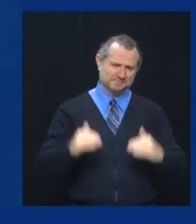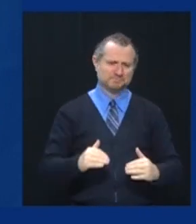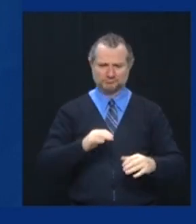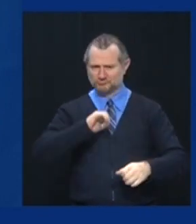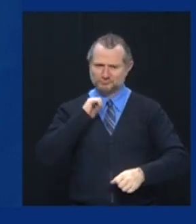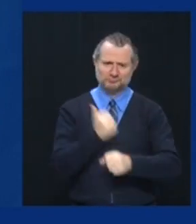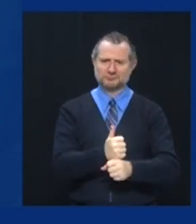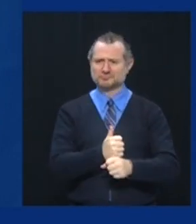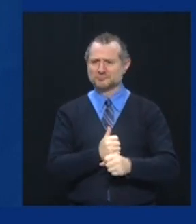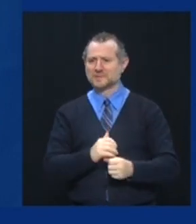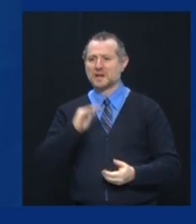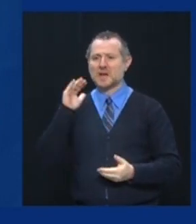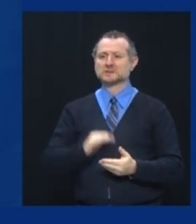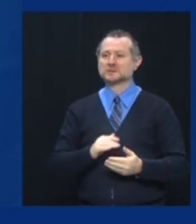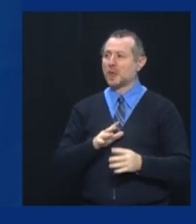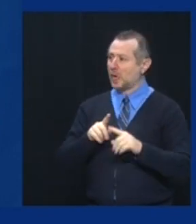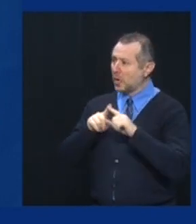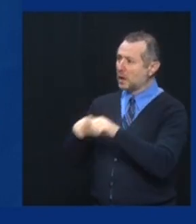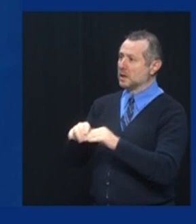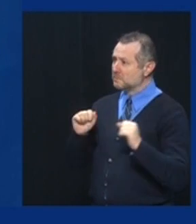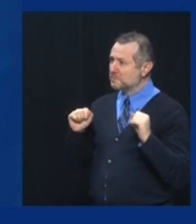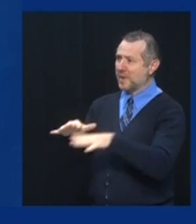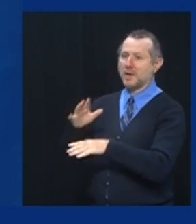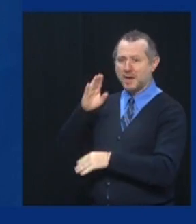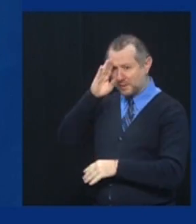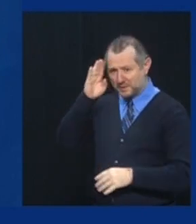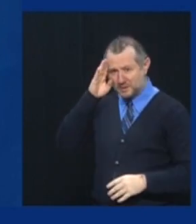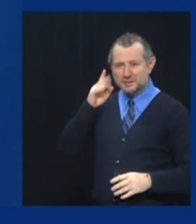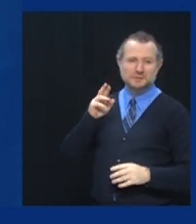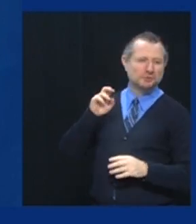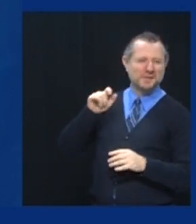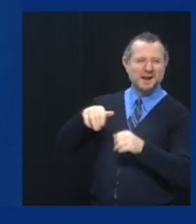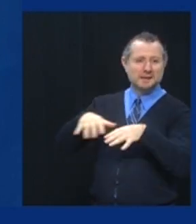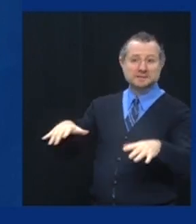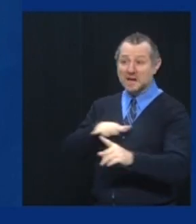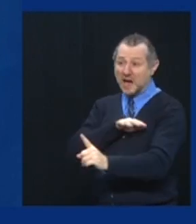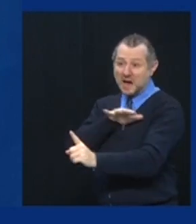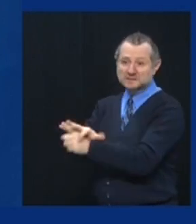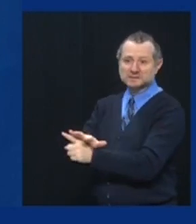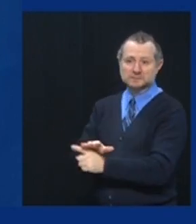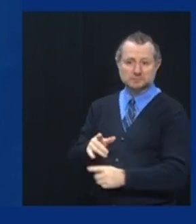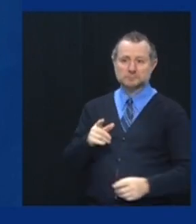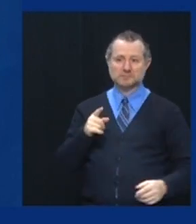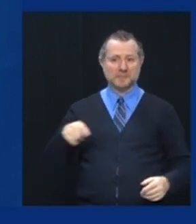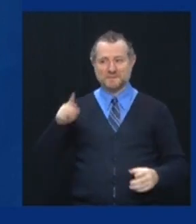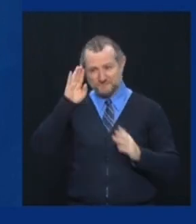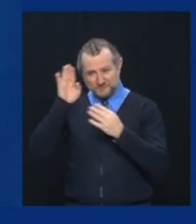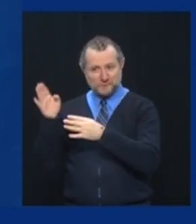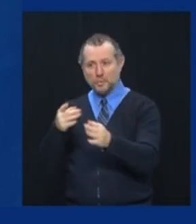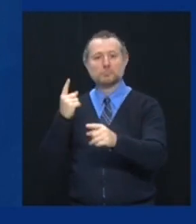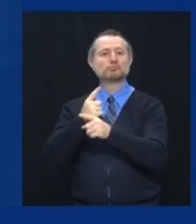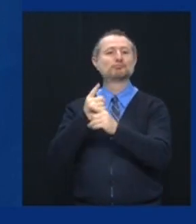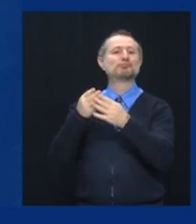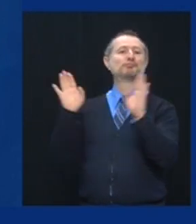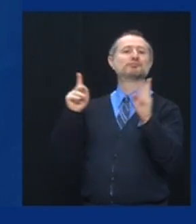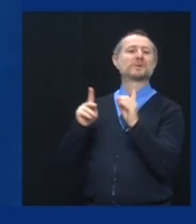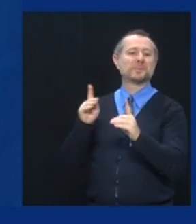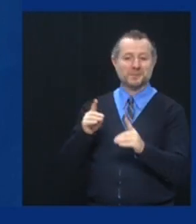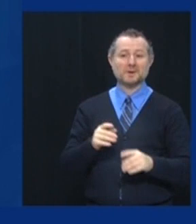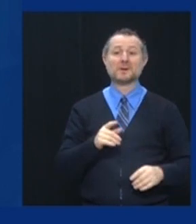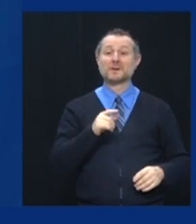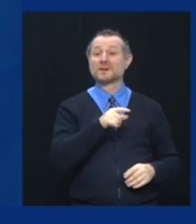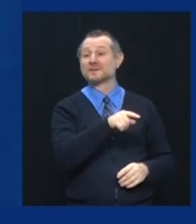burden on the retail system, which is going to have to be dealing with the general public. If a police department doesn't